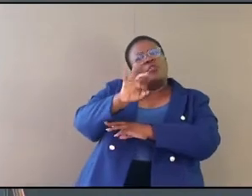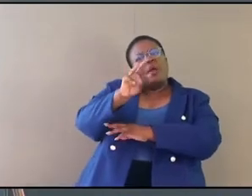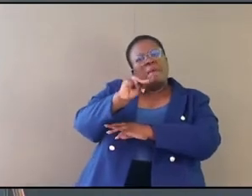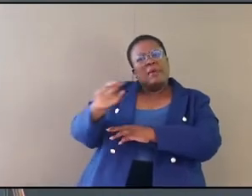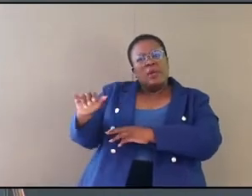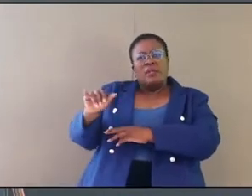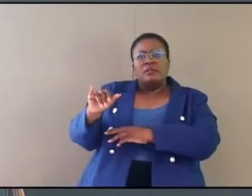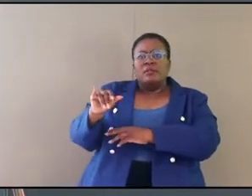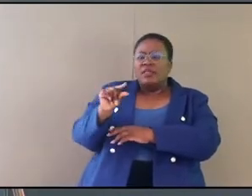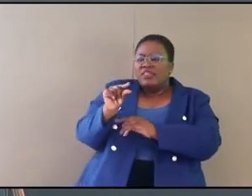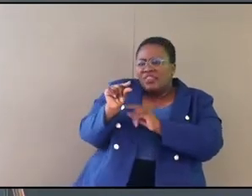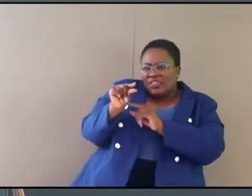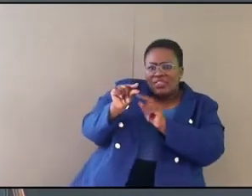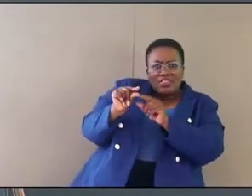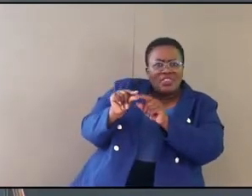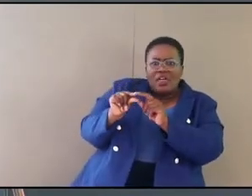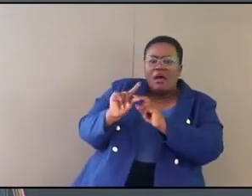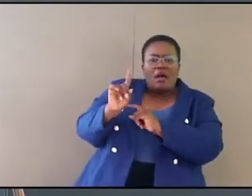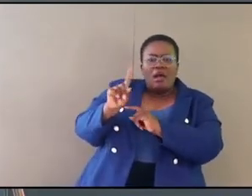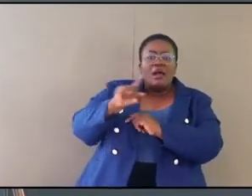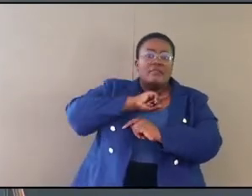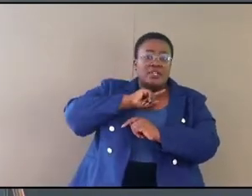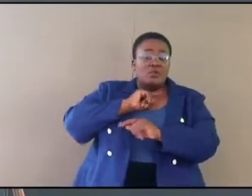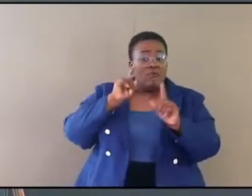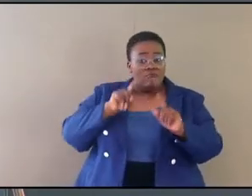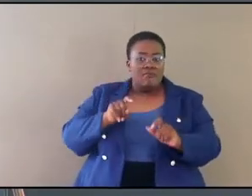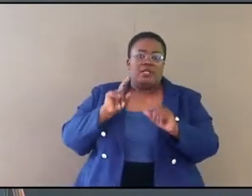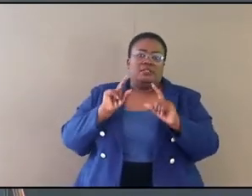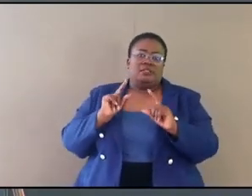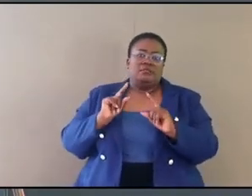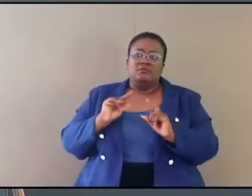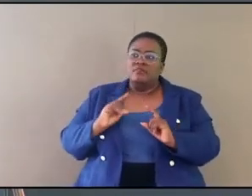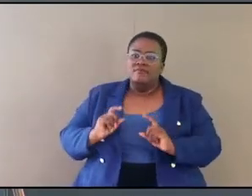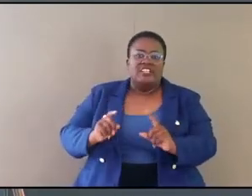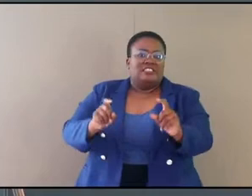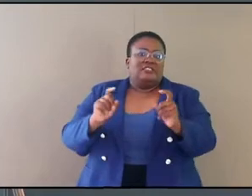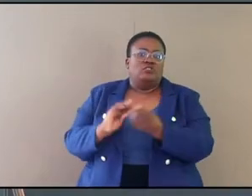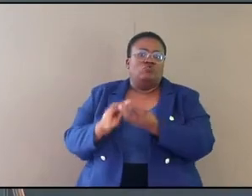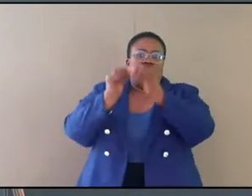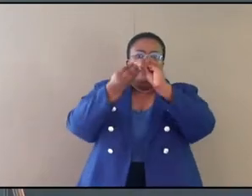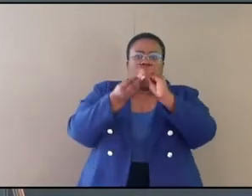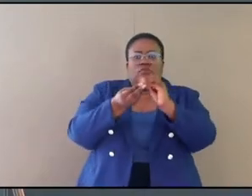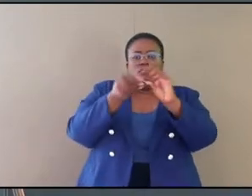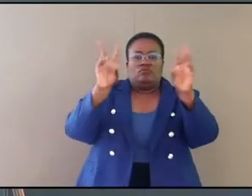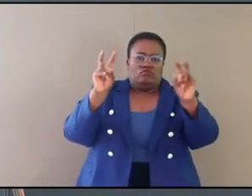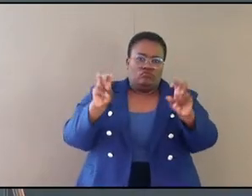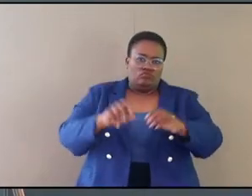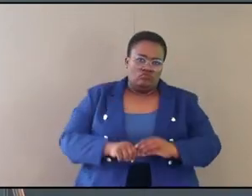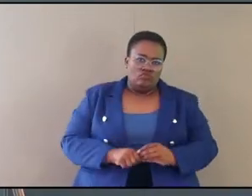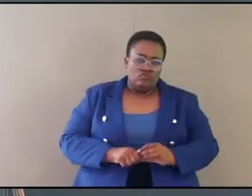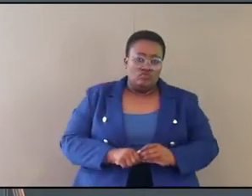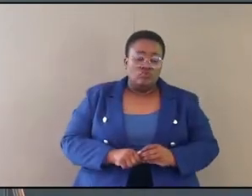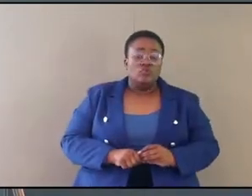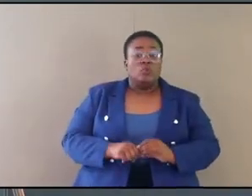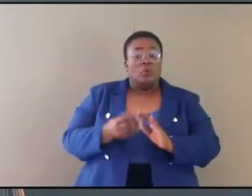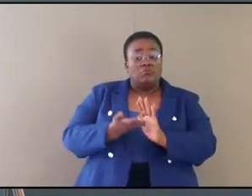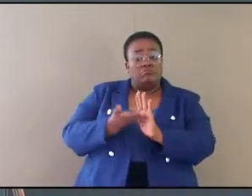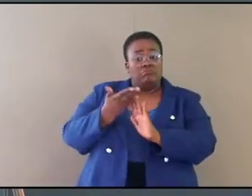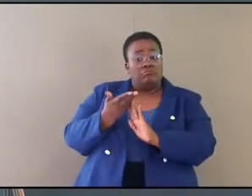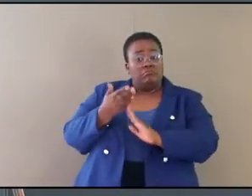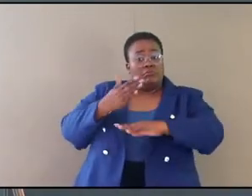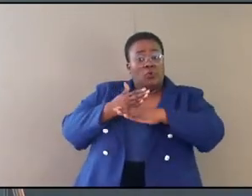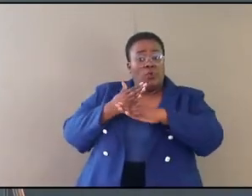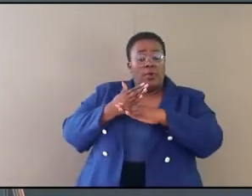That's why we really need to do something and we need to do it quickly. The increased unemployment...